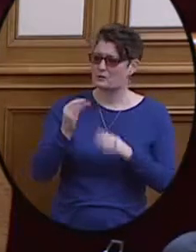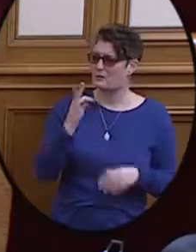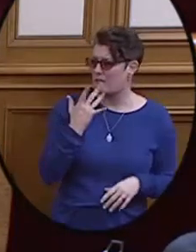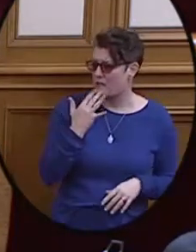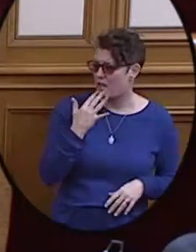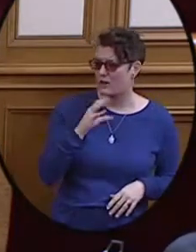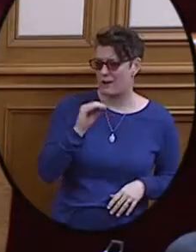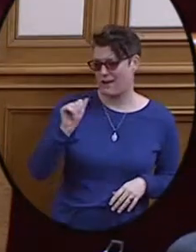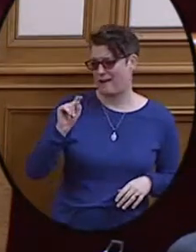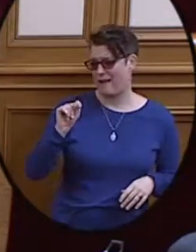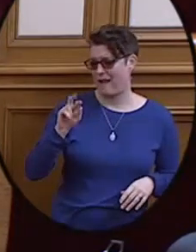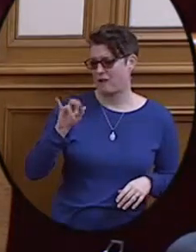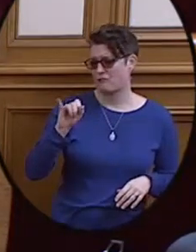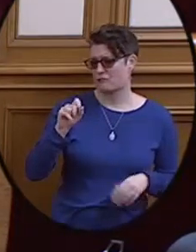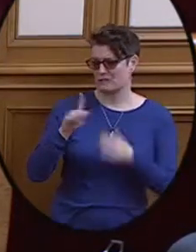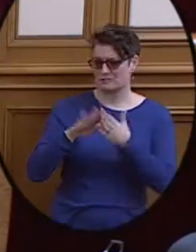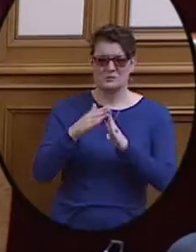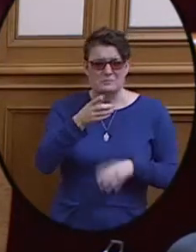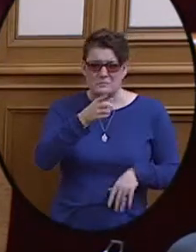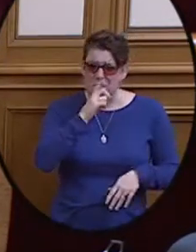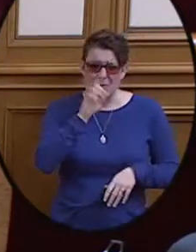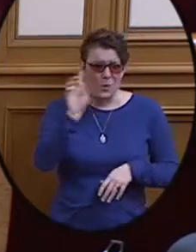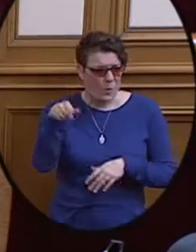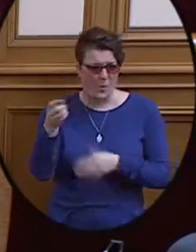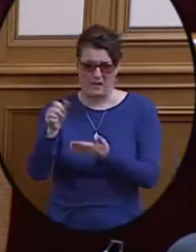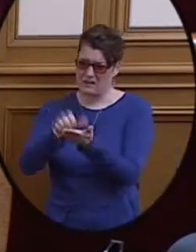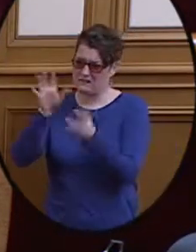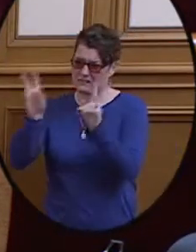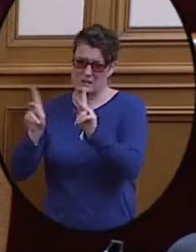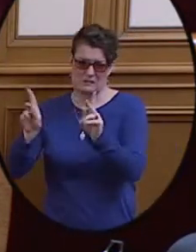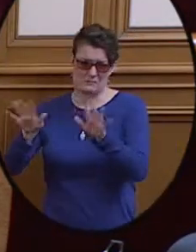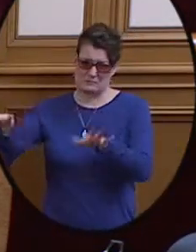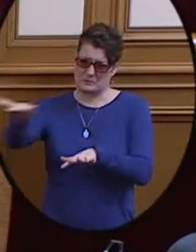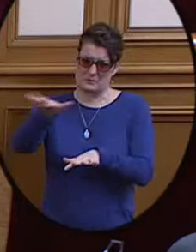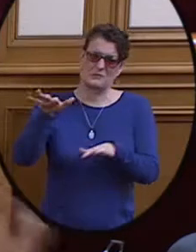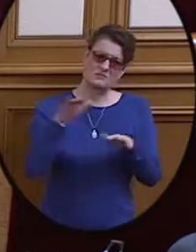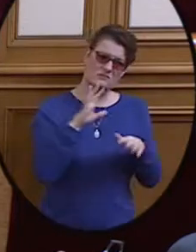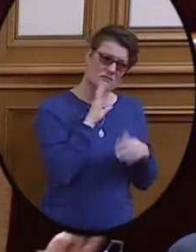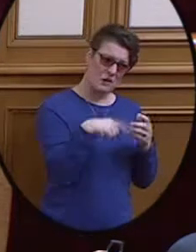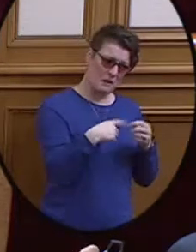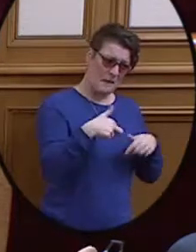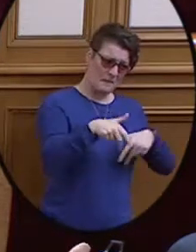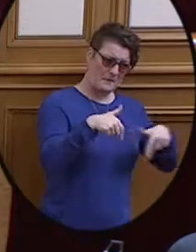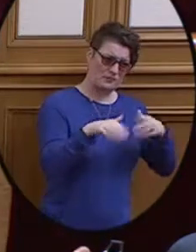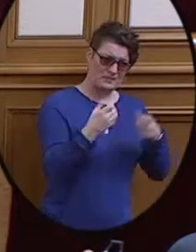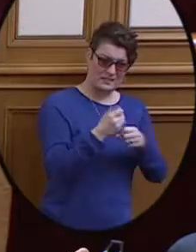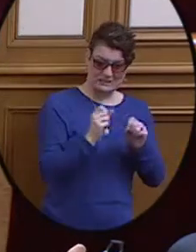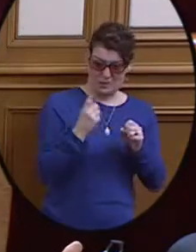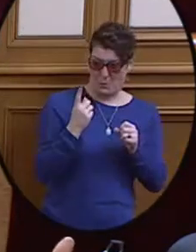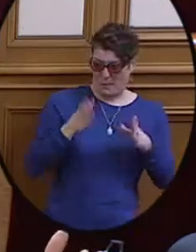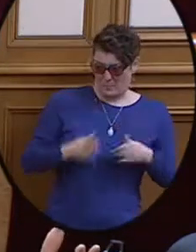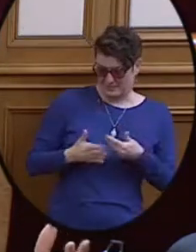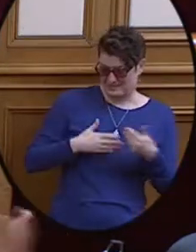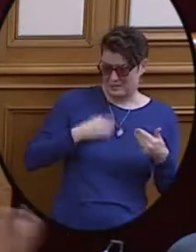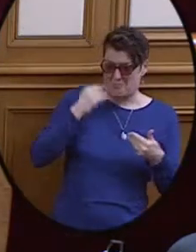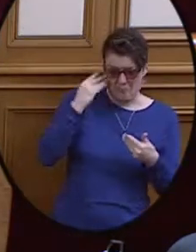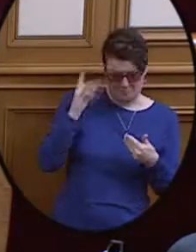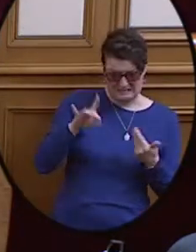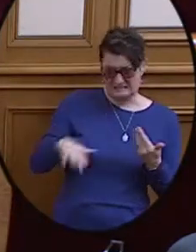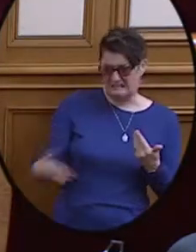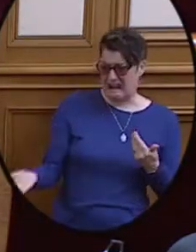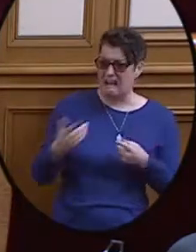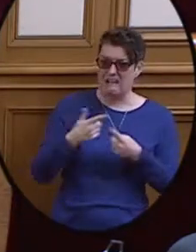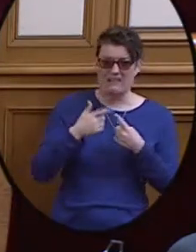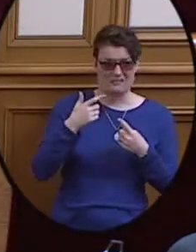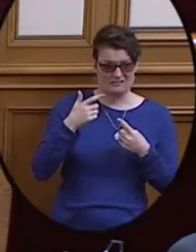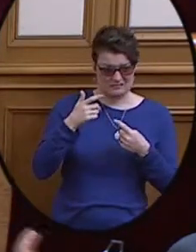at-risk communities, and not just affluent communities when we're talking about pedestrian safety. There's somebody that died at a crosswalk near my house, and nobody did anything